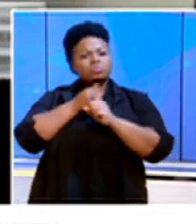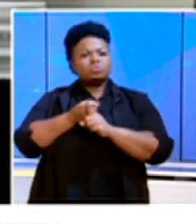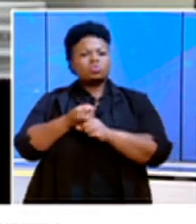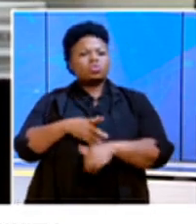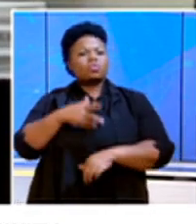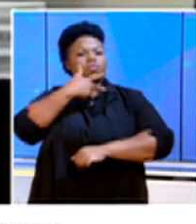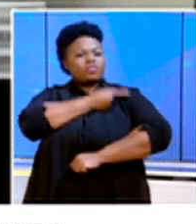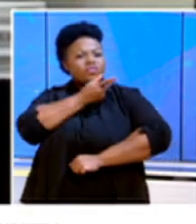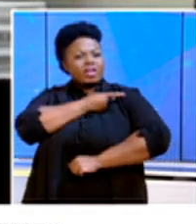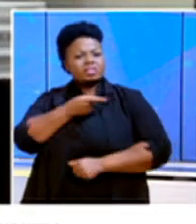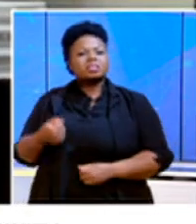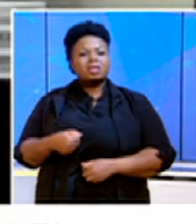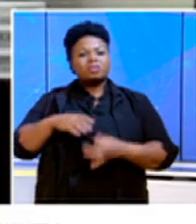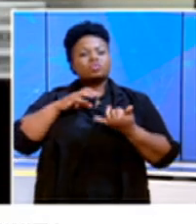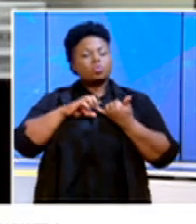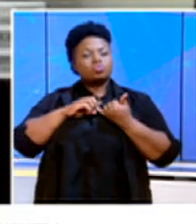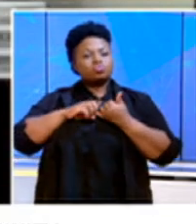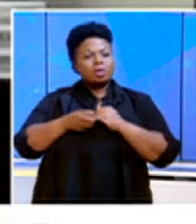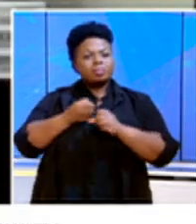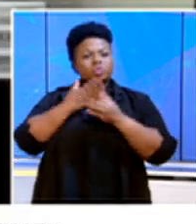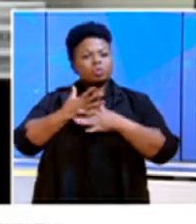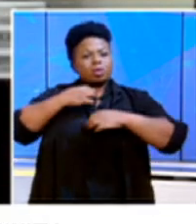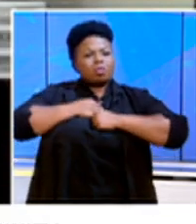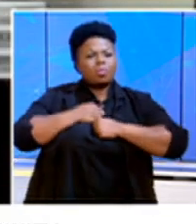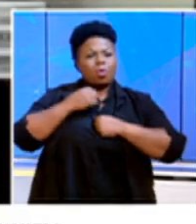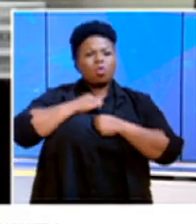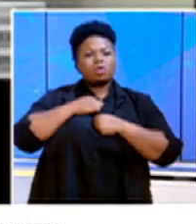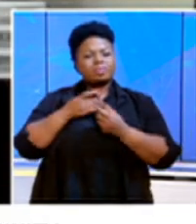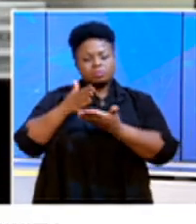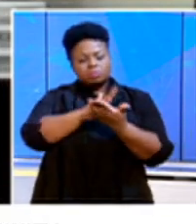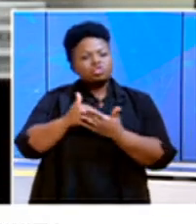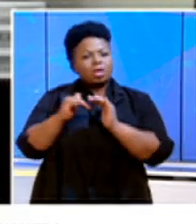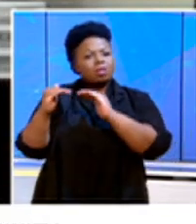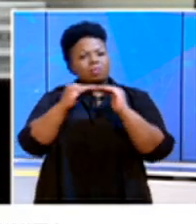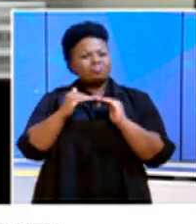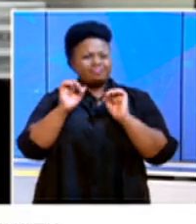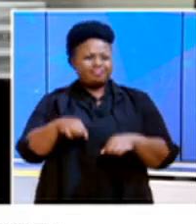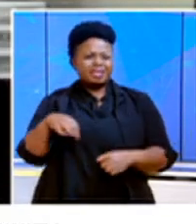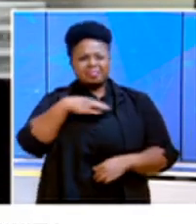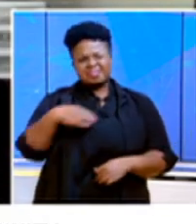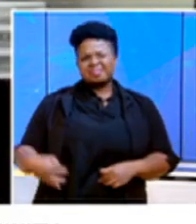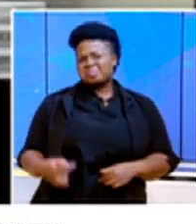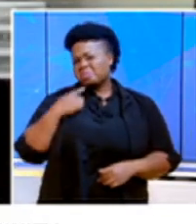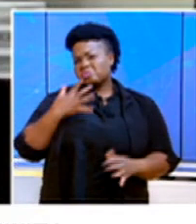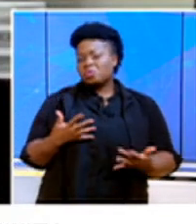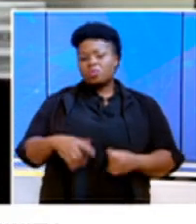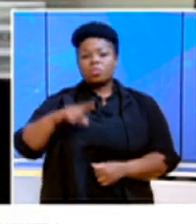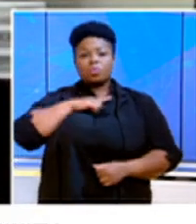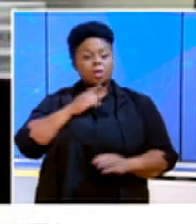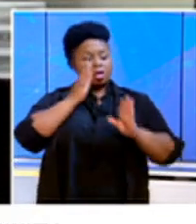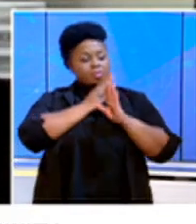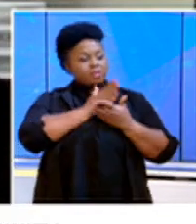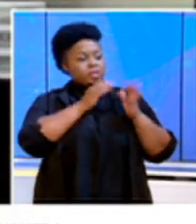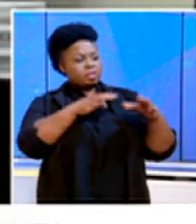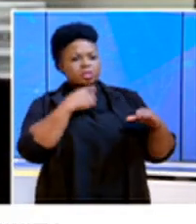against vaccine nationalism. So that's what the President had to say about that. But, you know, there's been a lot of calls from the private sector